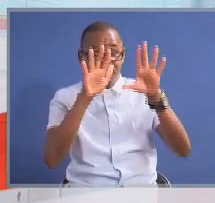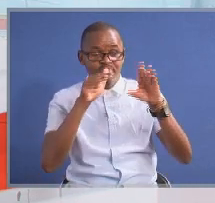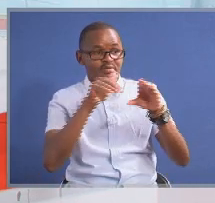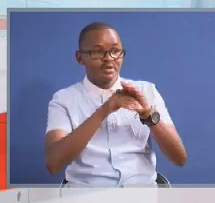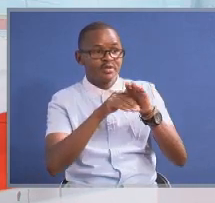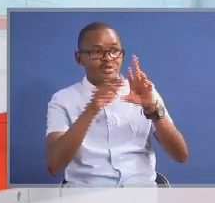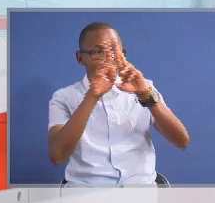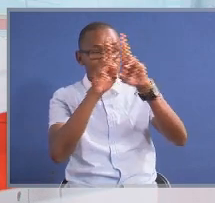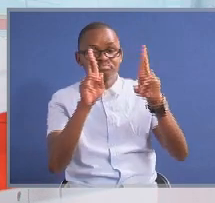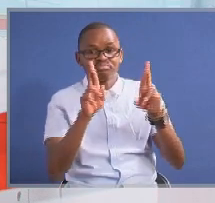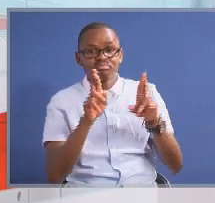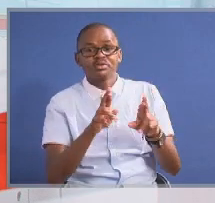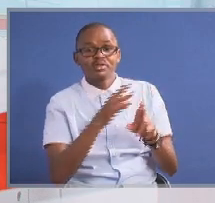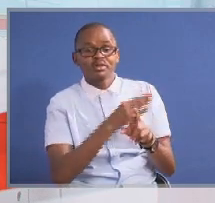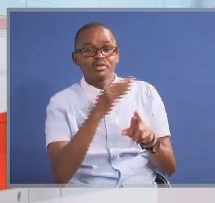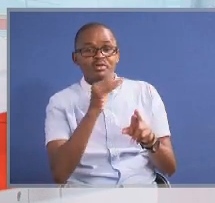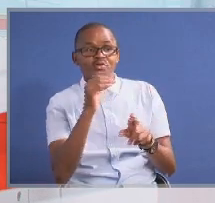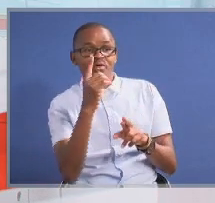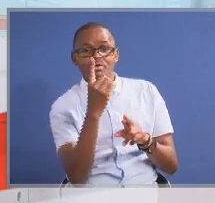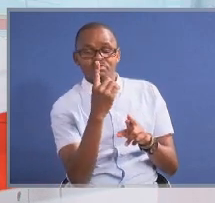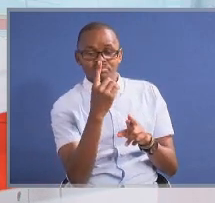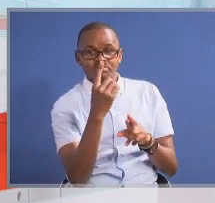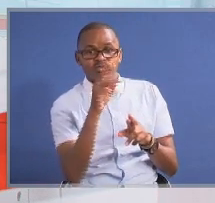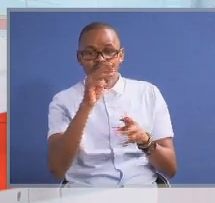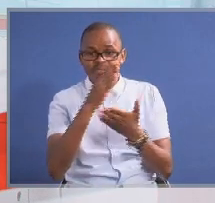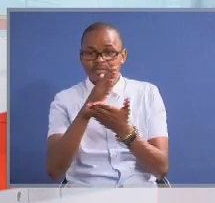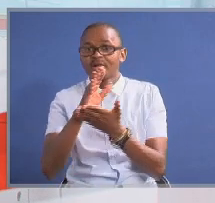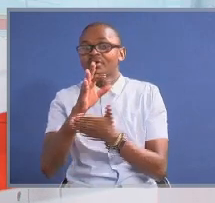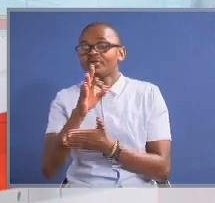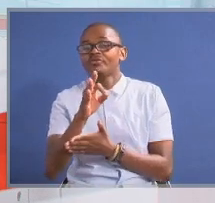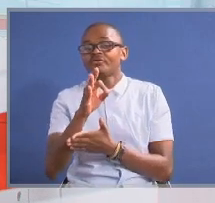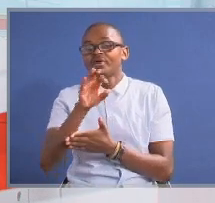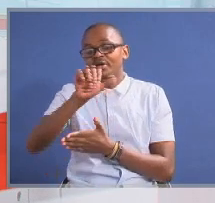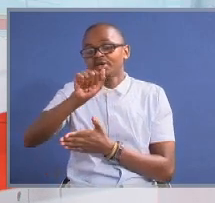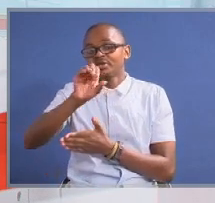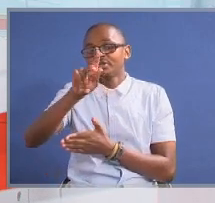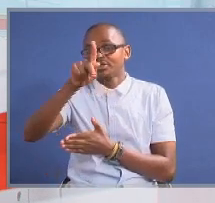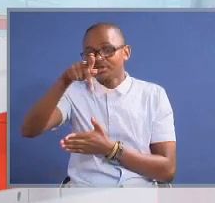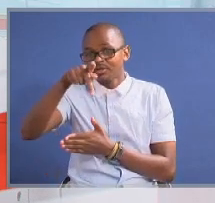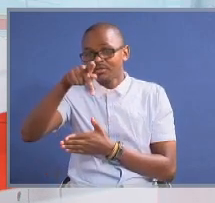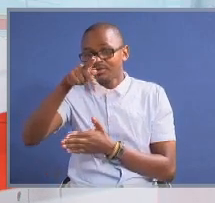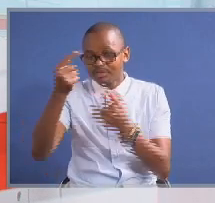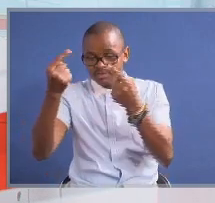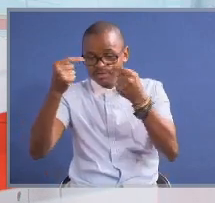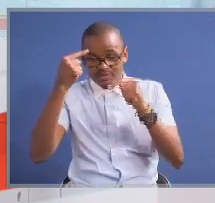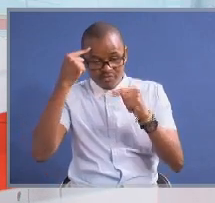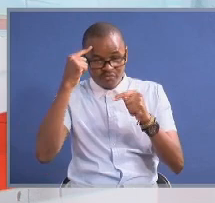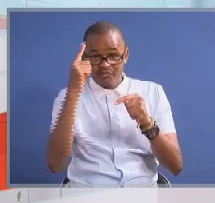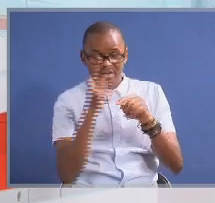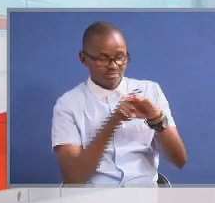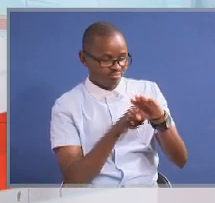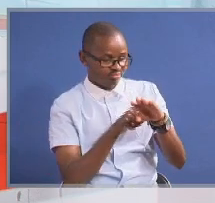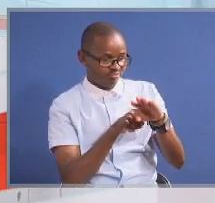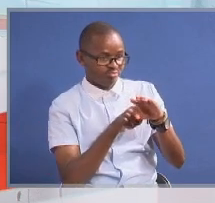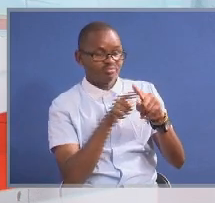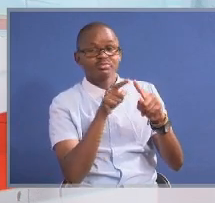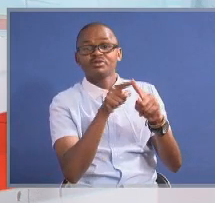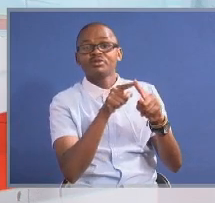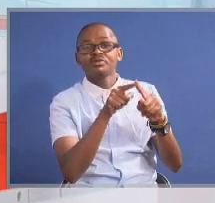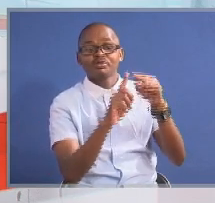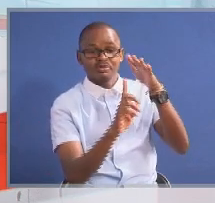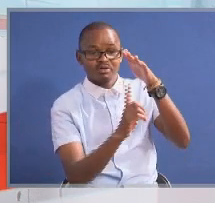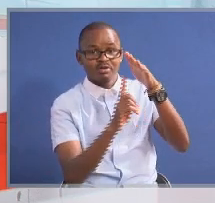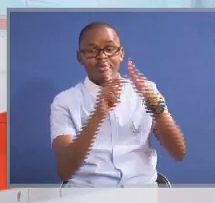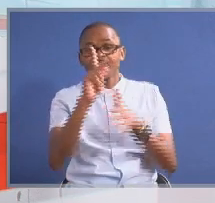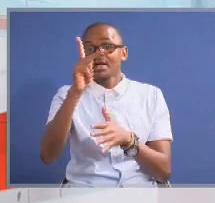in the international affairs. And one of them is being part of the ACP, which brings me for the very first time to